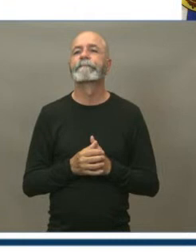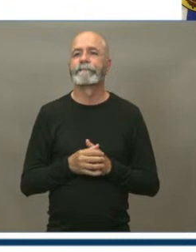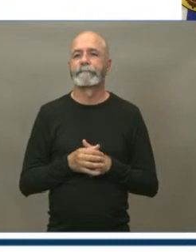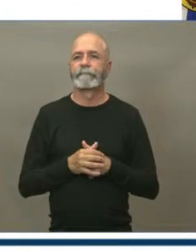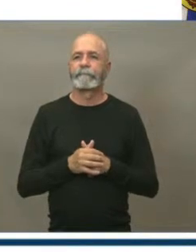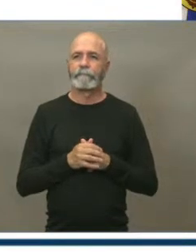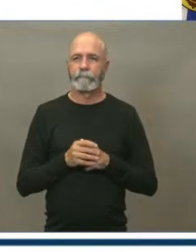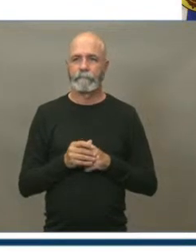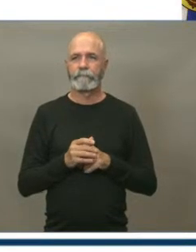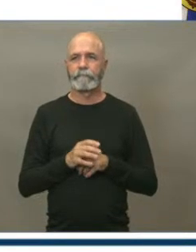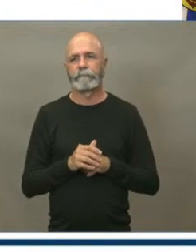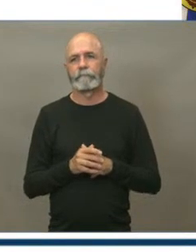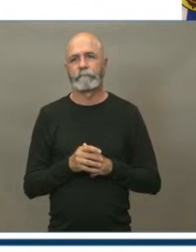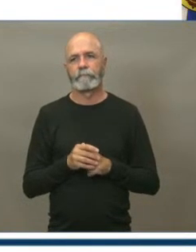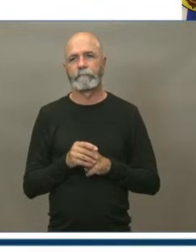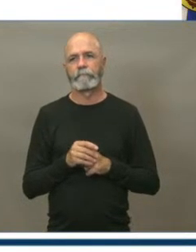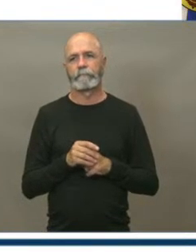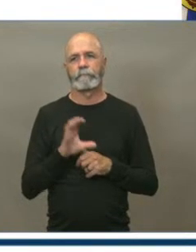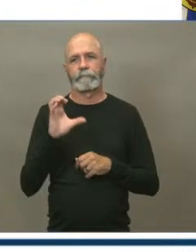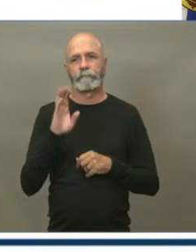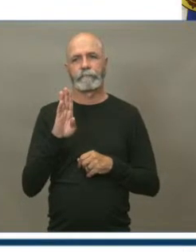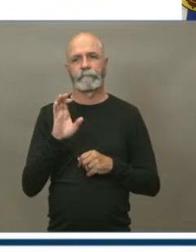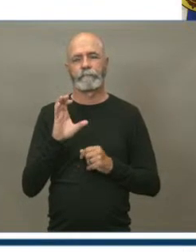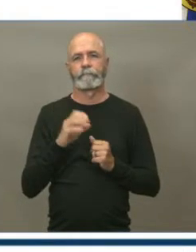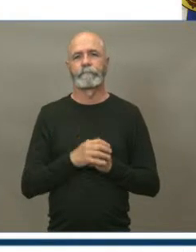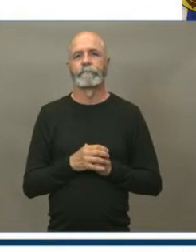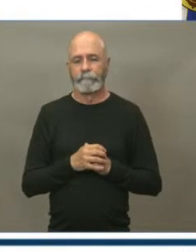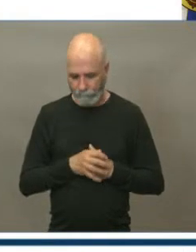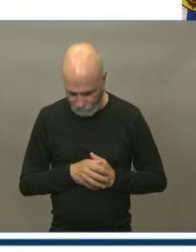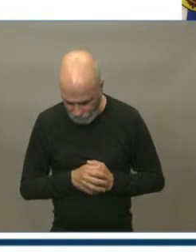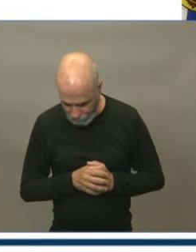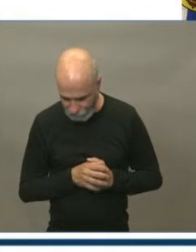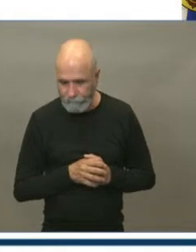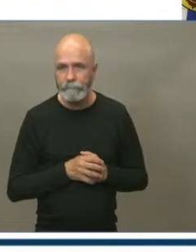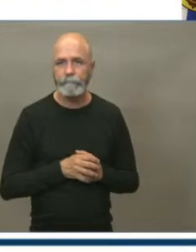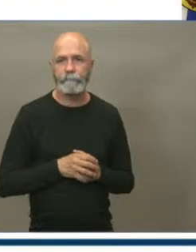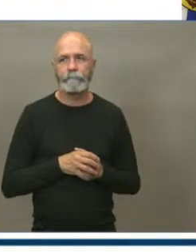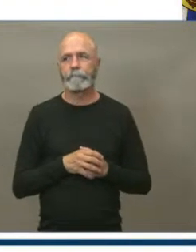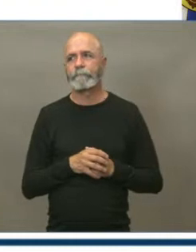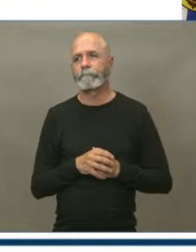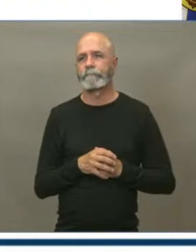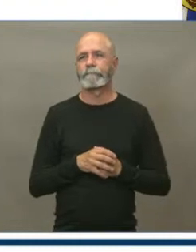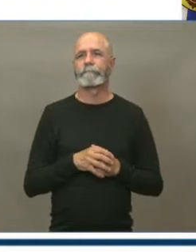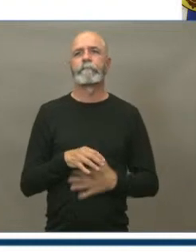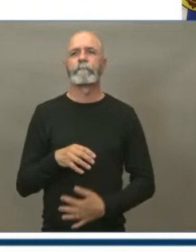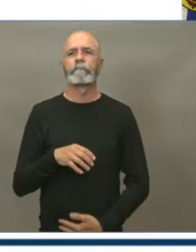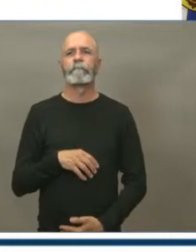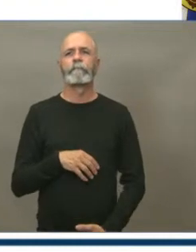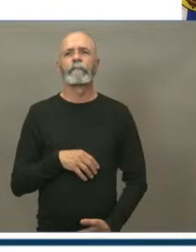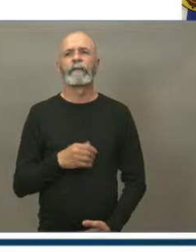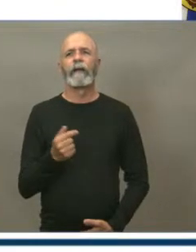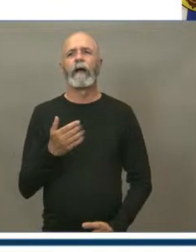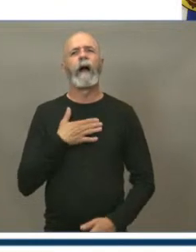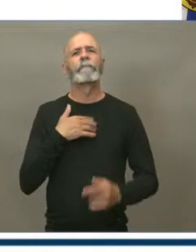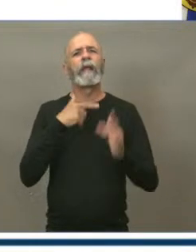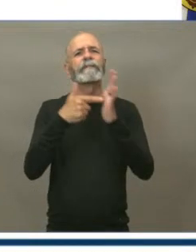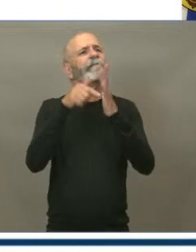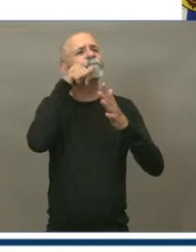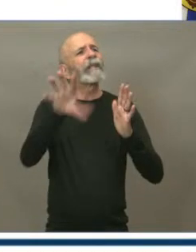Next, we'll go to Jean Laroche from CBC. Go ahead, Jean. I didn't get a follow-up. Sorry, go ahead with your follow-up,